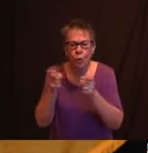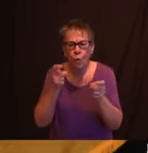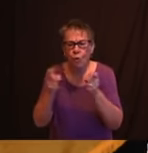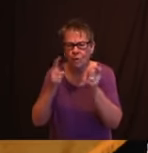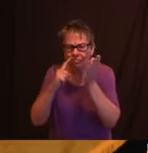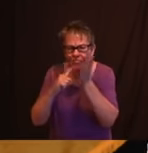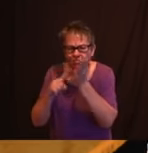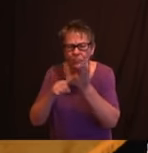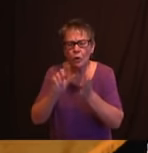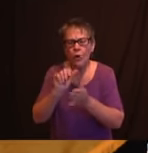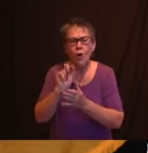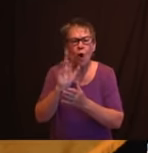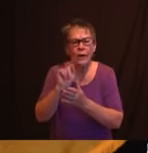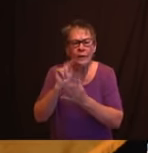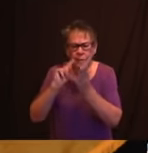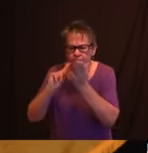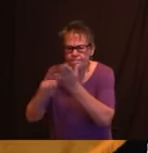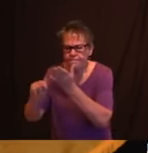safety guidance.